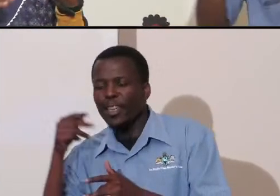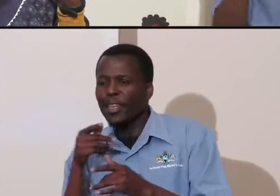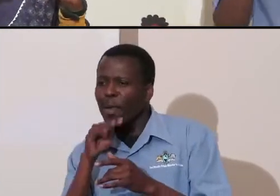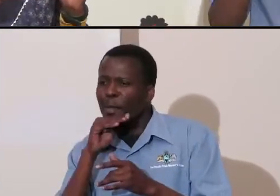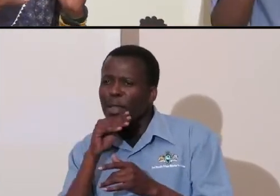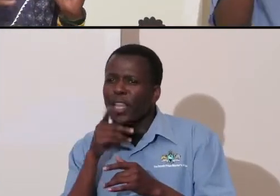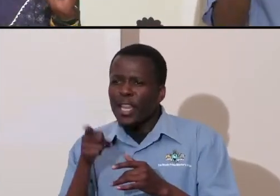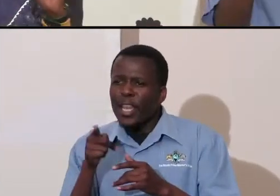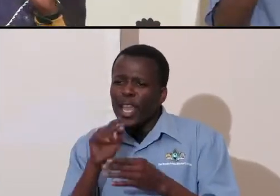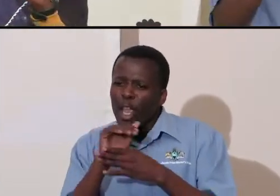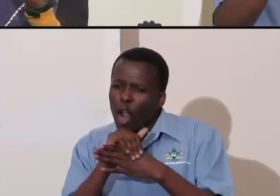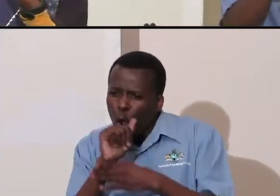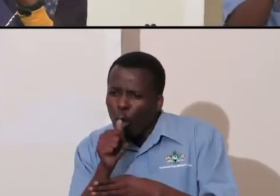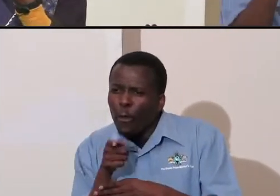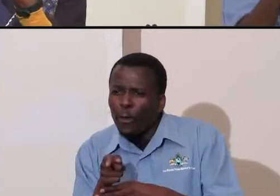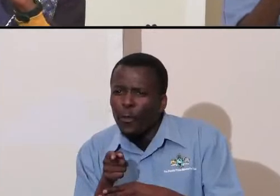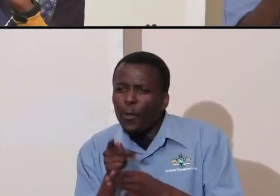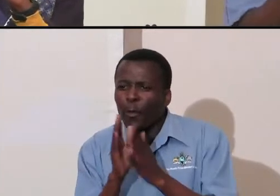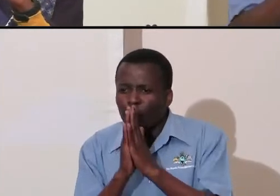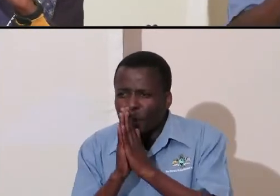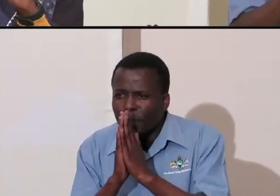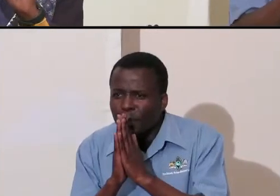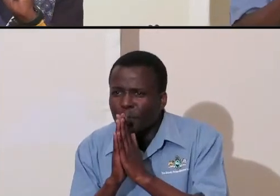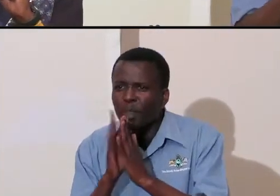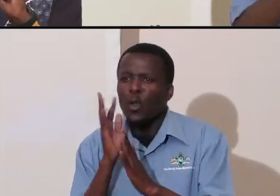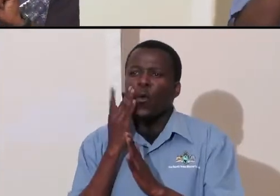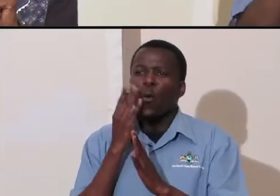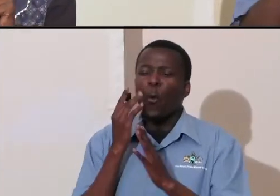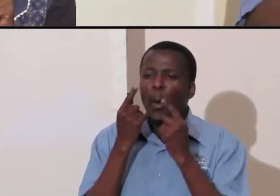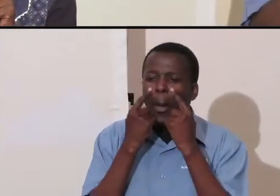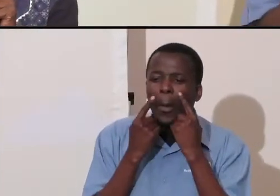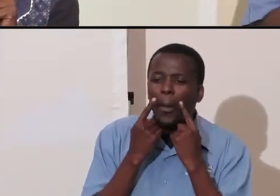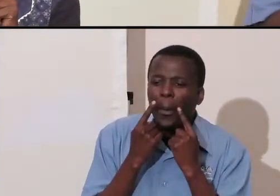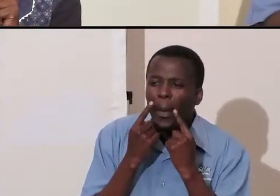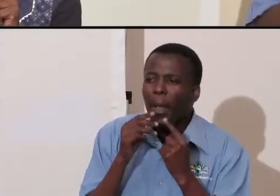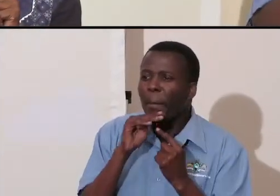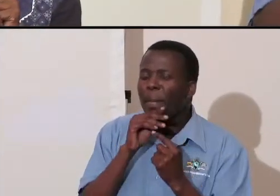Angithi so ungena esigabeni sokuthi noma ngakuyolilwa so uyanikwa lithuba wena.